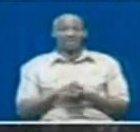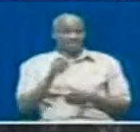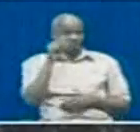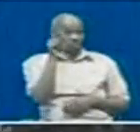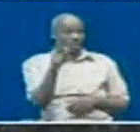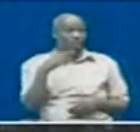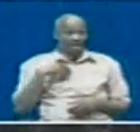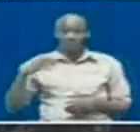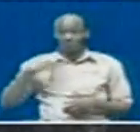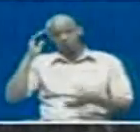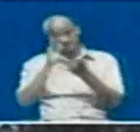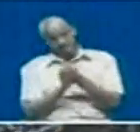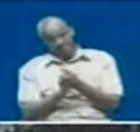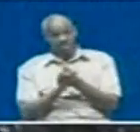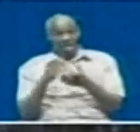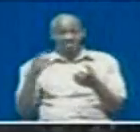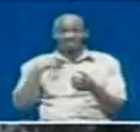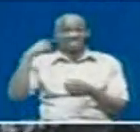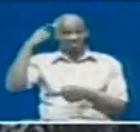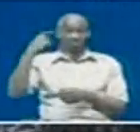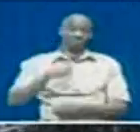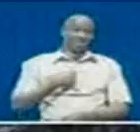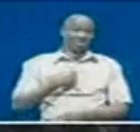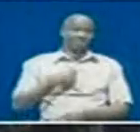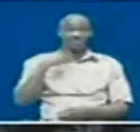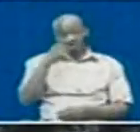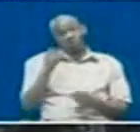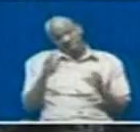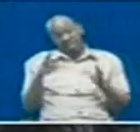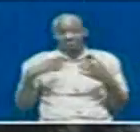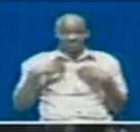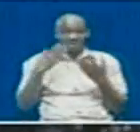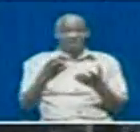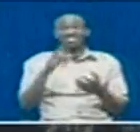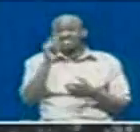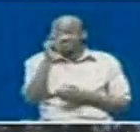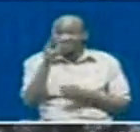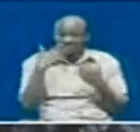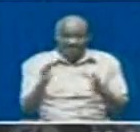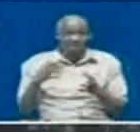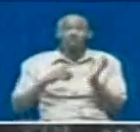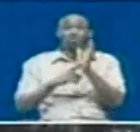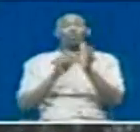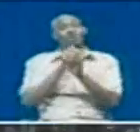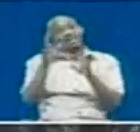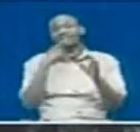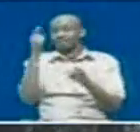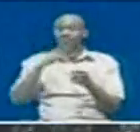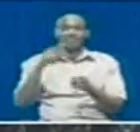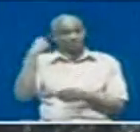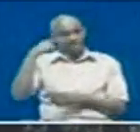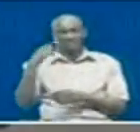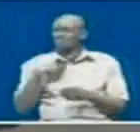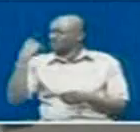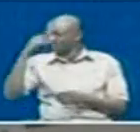kuna wale waliomwamini, wengine wanamuita wazimu. Nikasema hapa nimefika sasa, mpaka kwenye TV huko wanaonyesha kwamba mimi ni wazimu na mimi